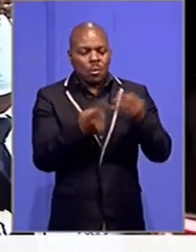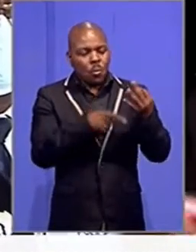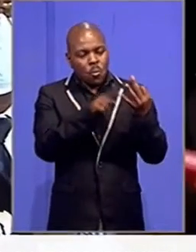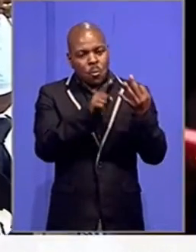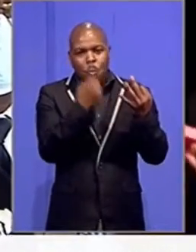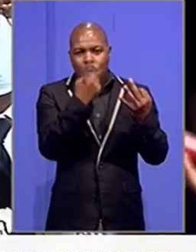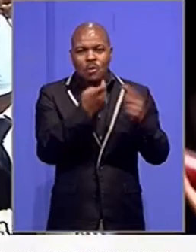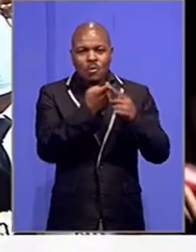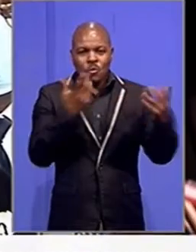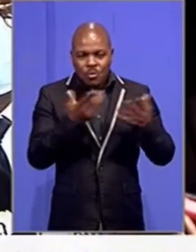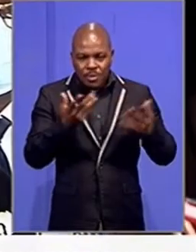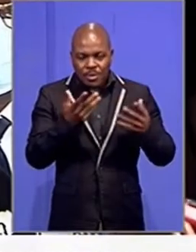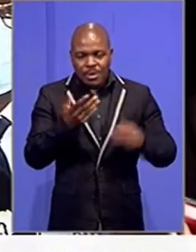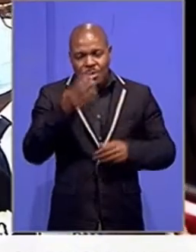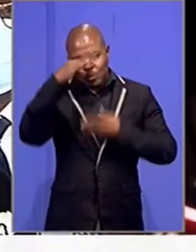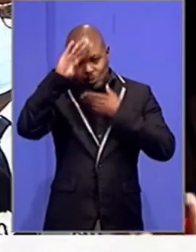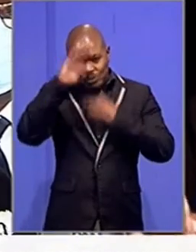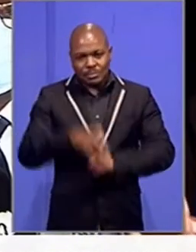well armed,